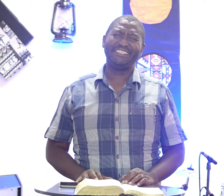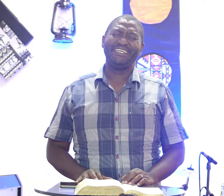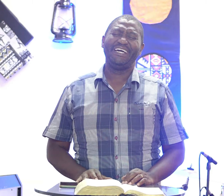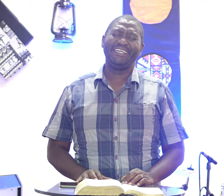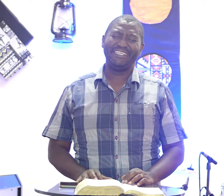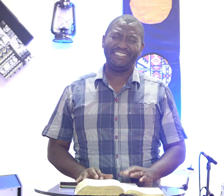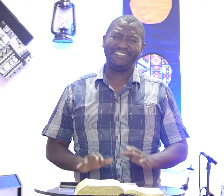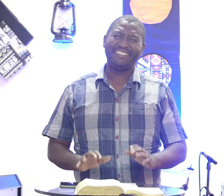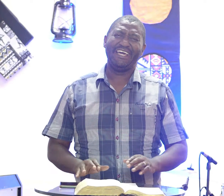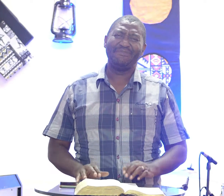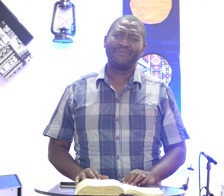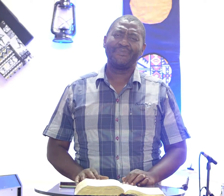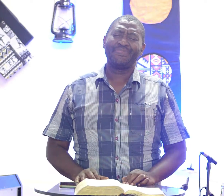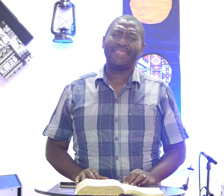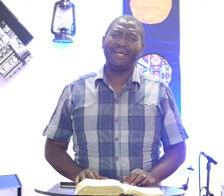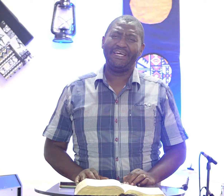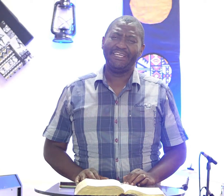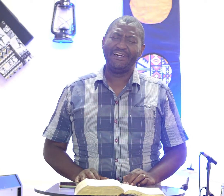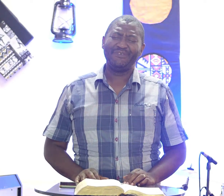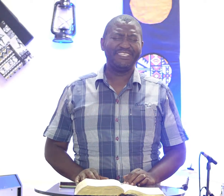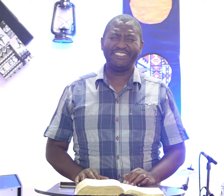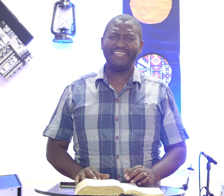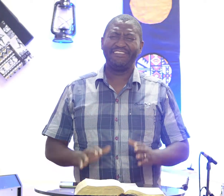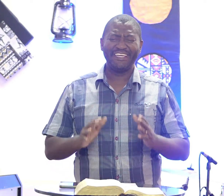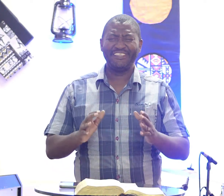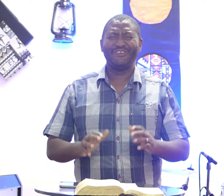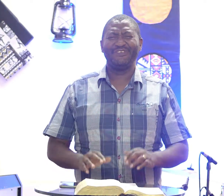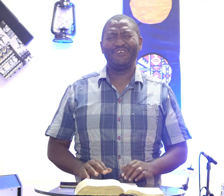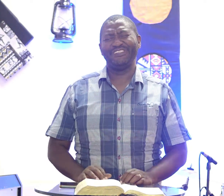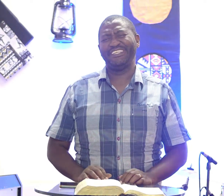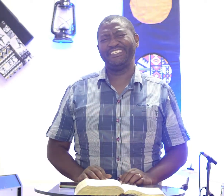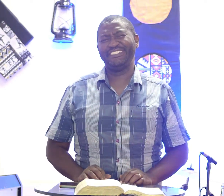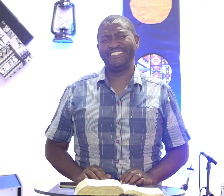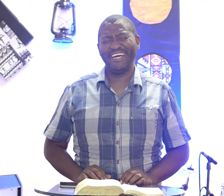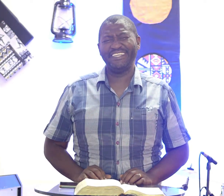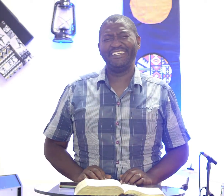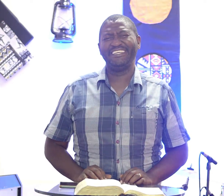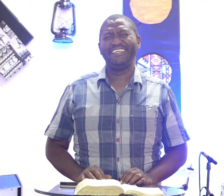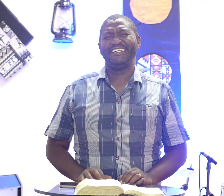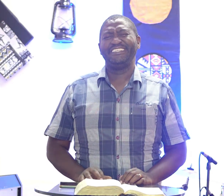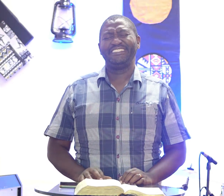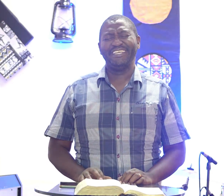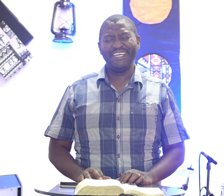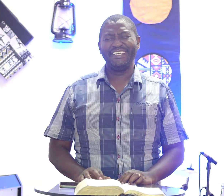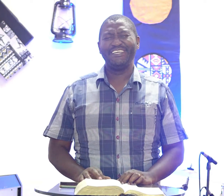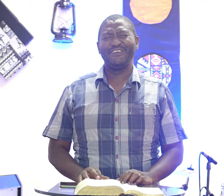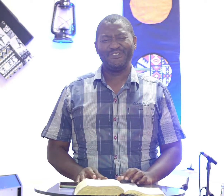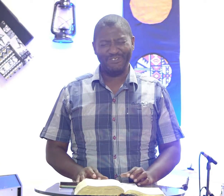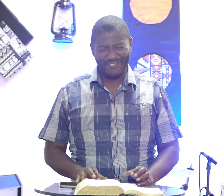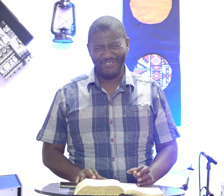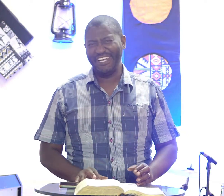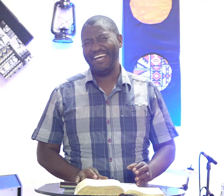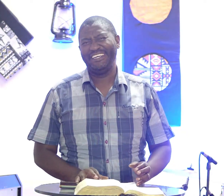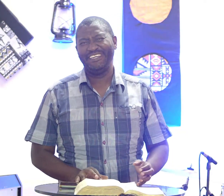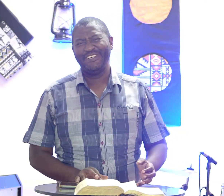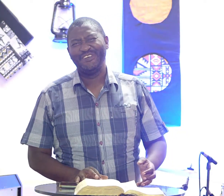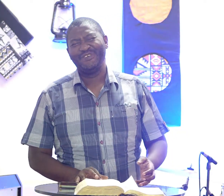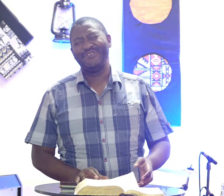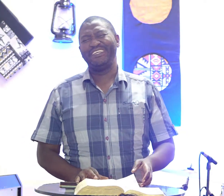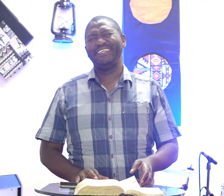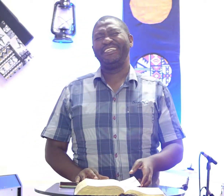moment and at this time. And we are saying thank you on this third Sunday of